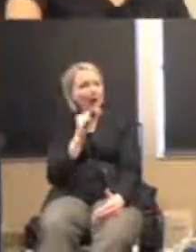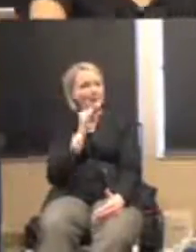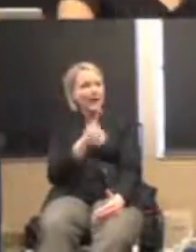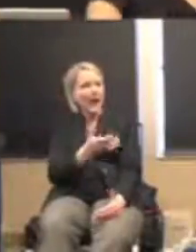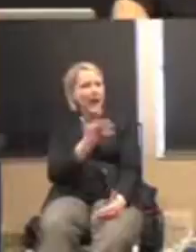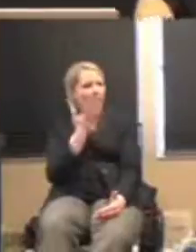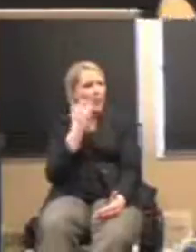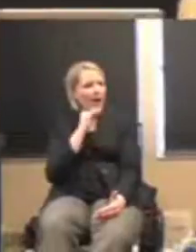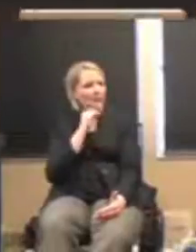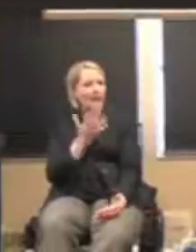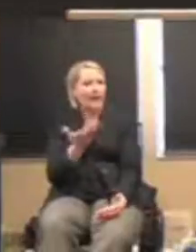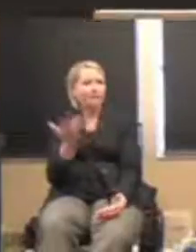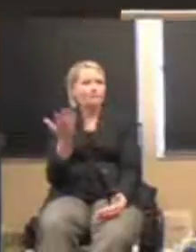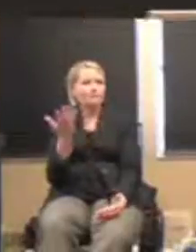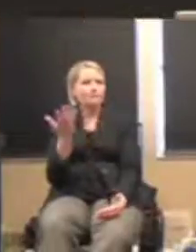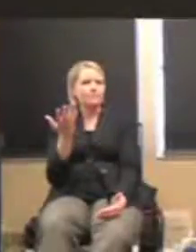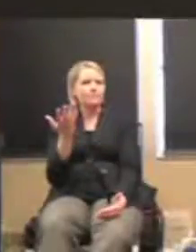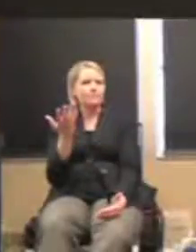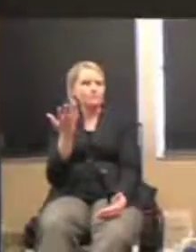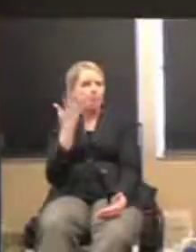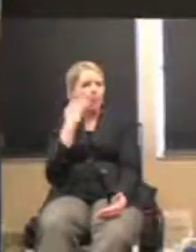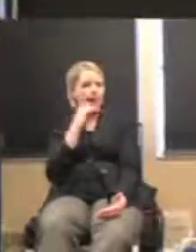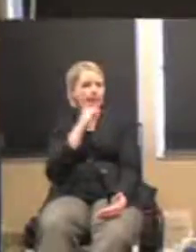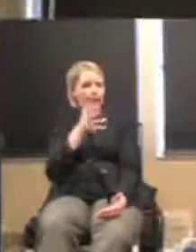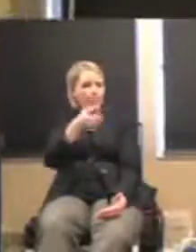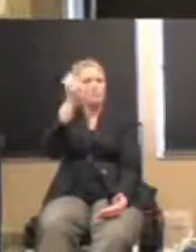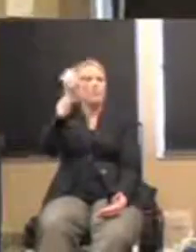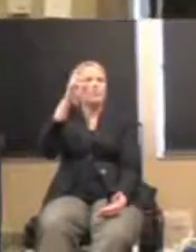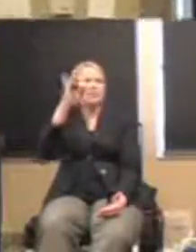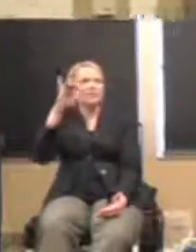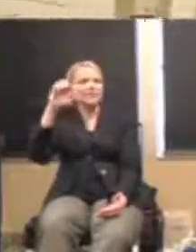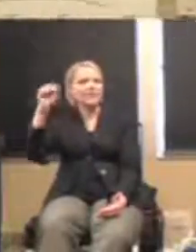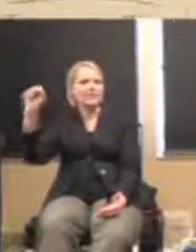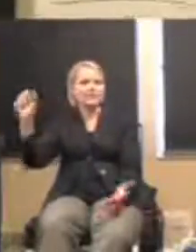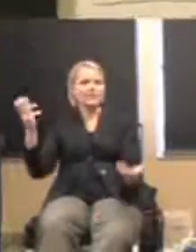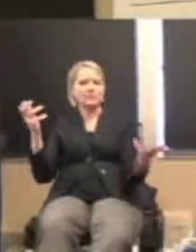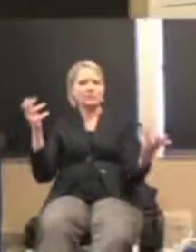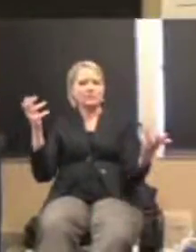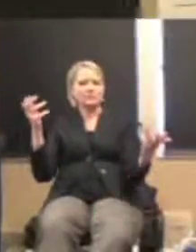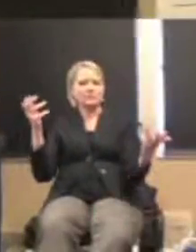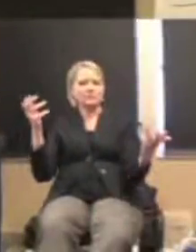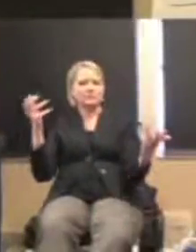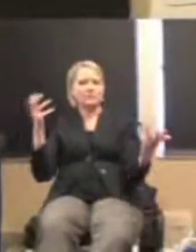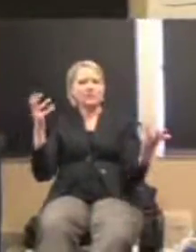kiddo? Why would we not want to remove that from their day?